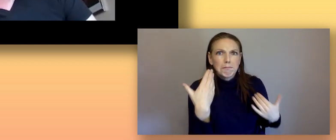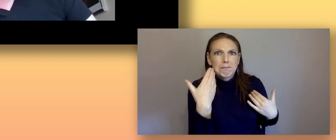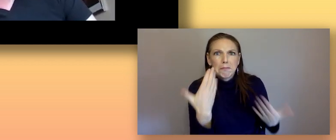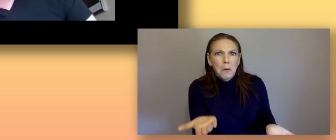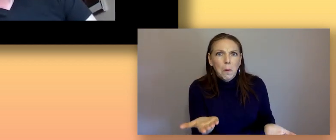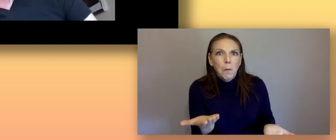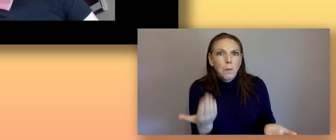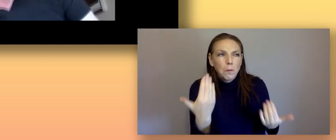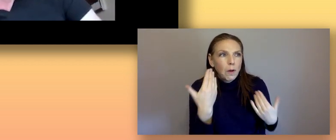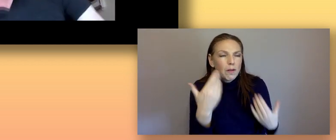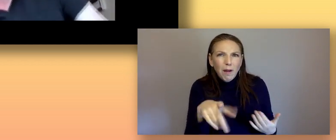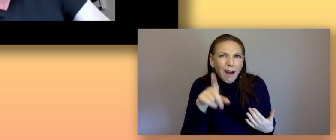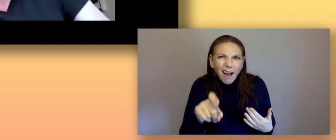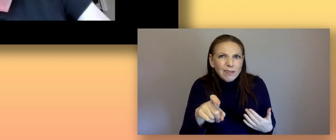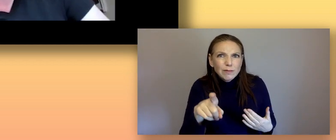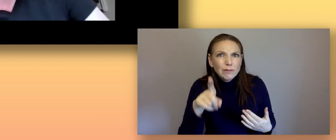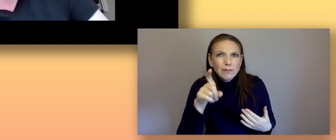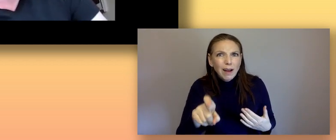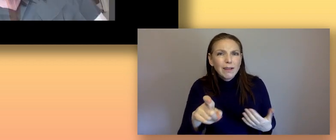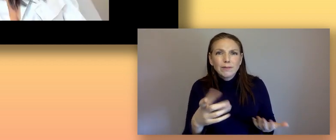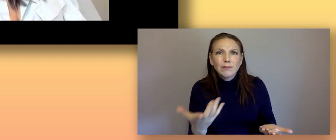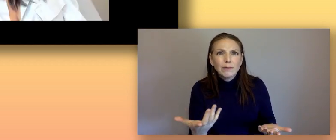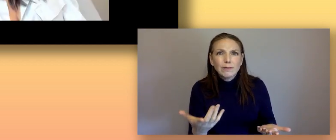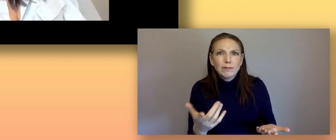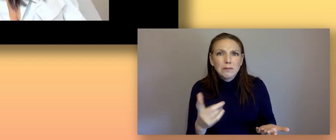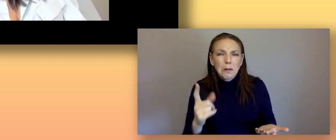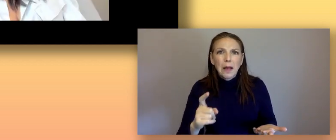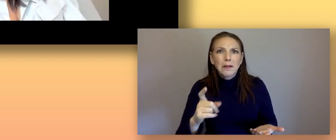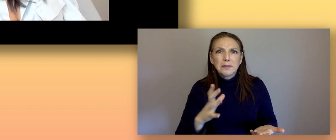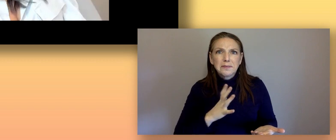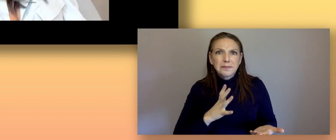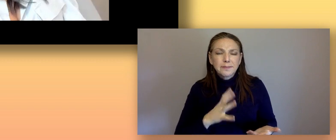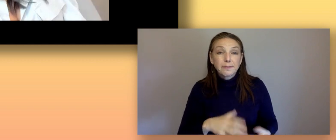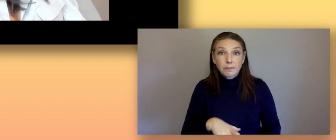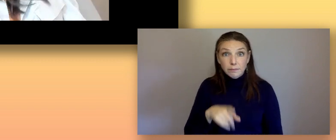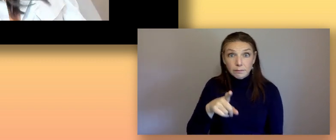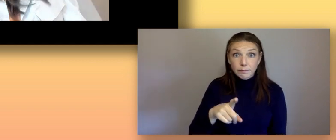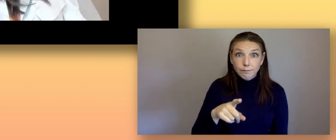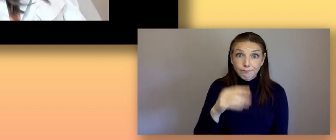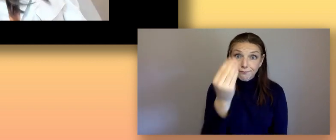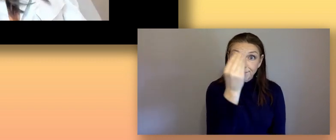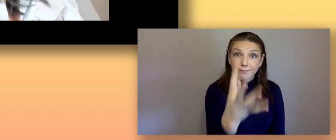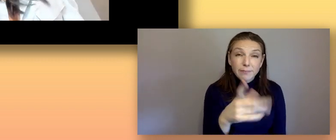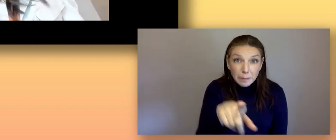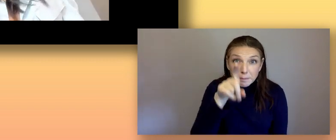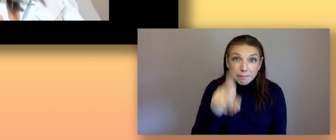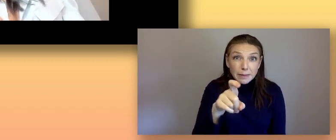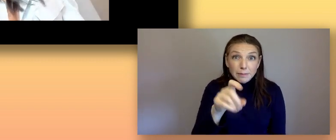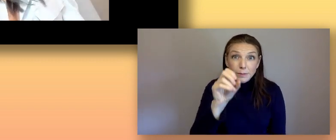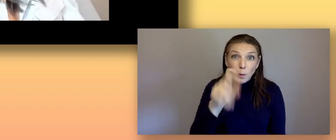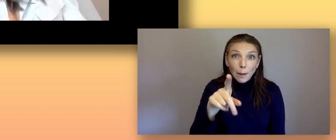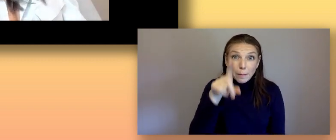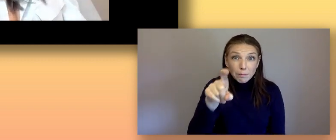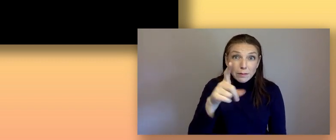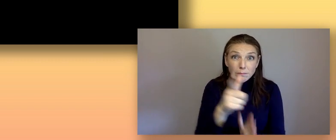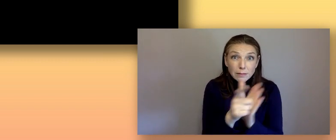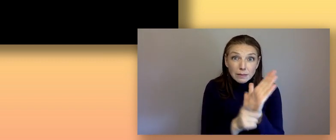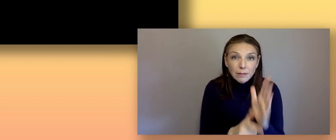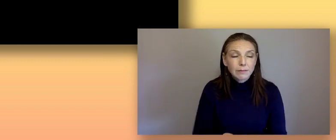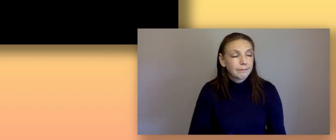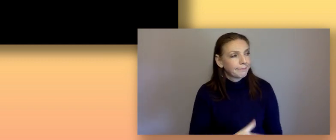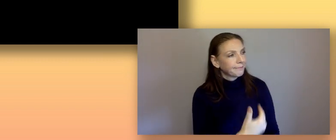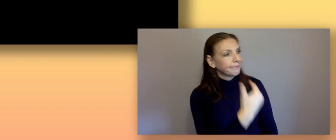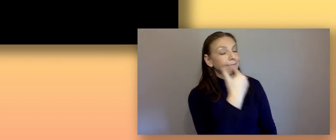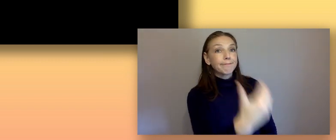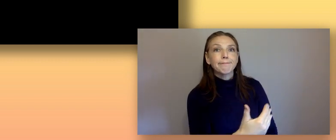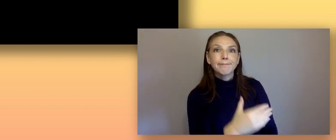to. Come on, right? It has to. You hear that? It has to.